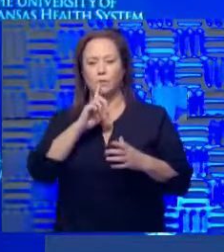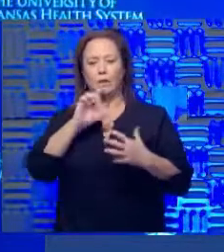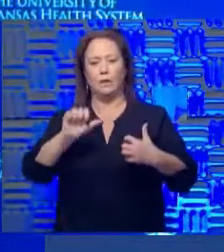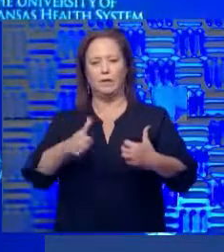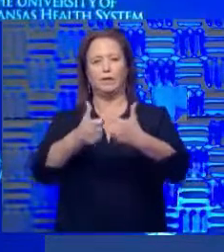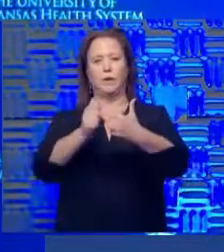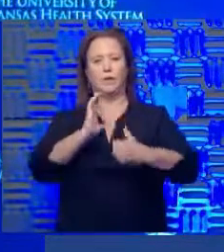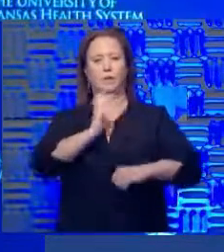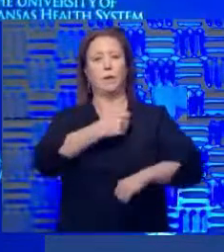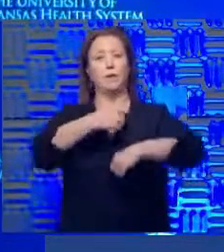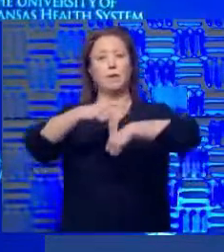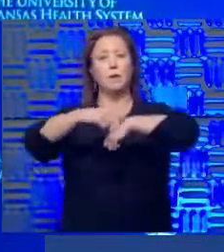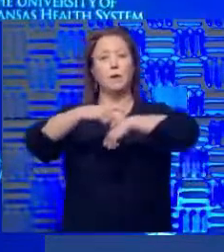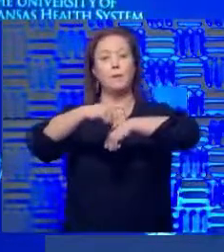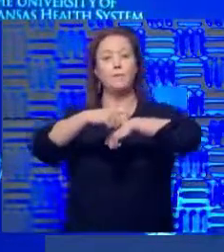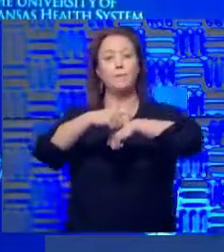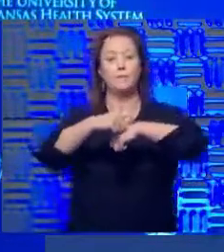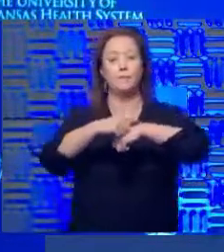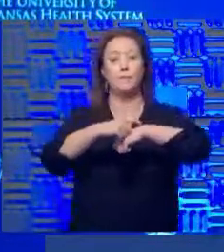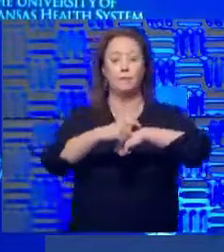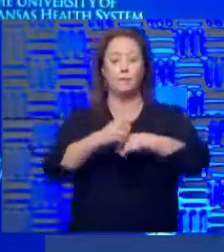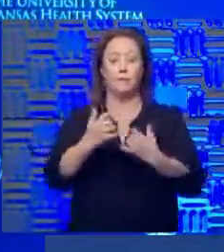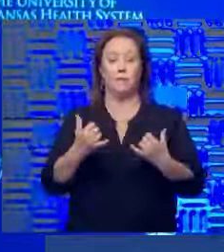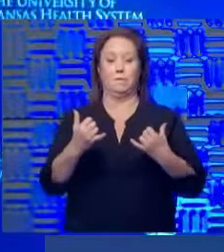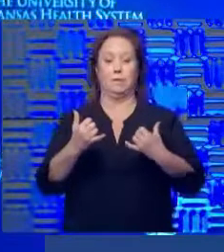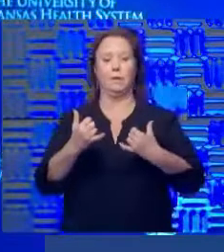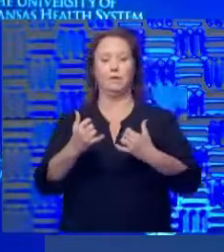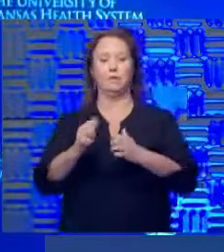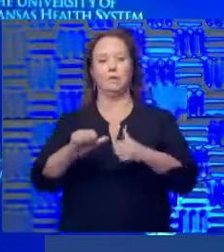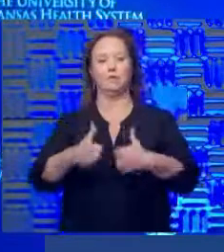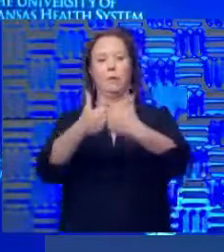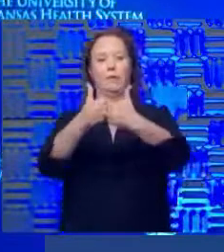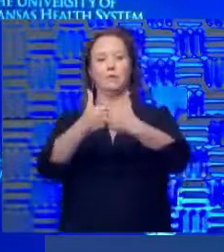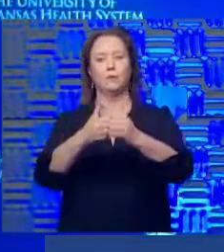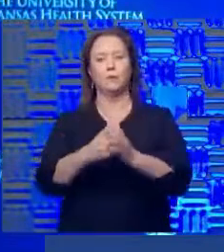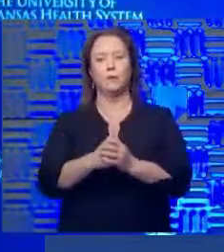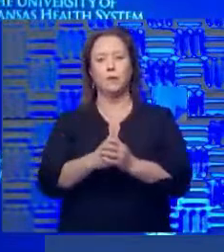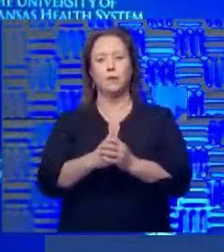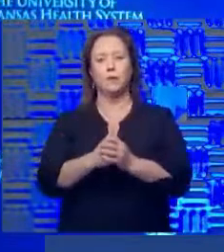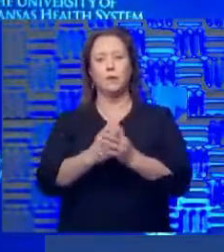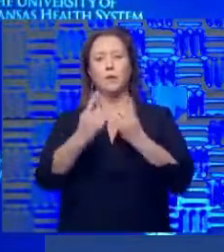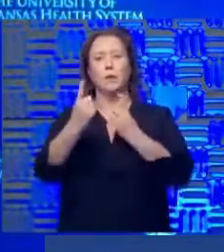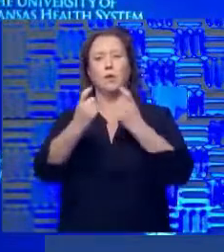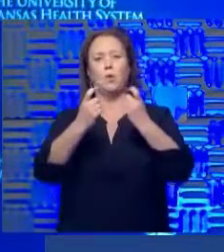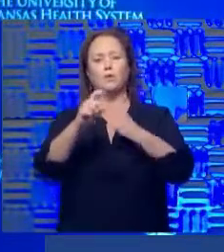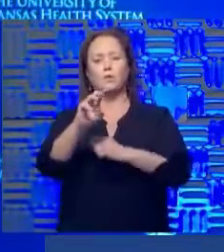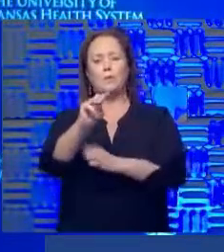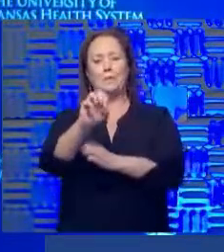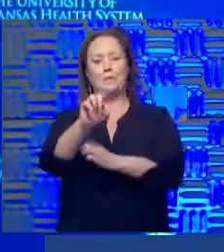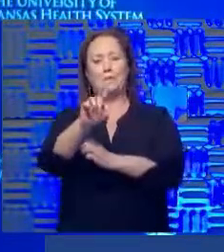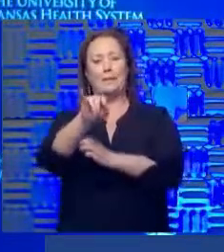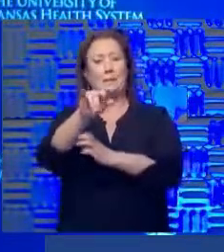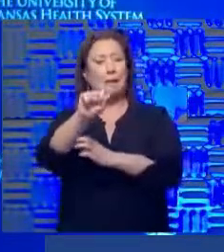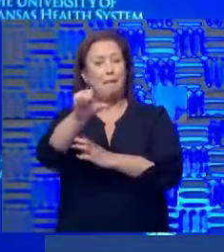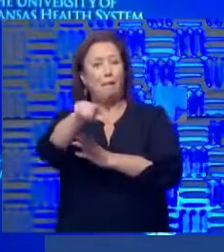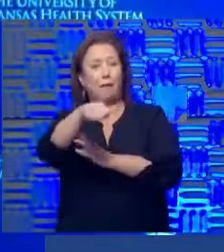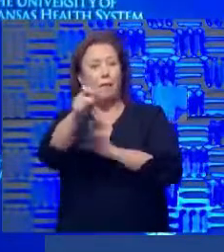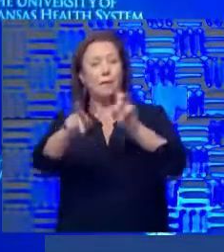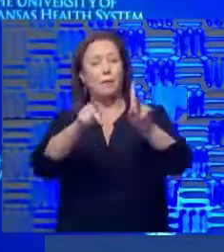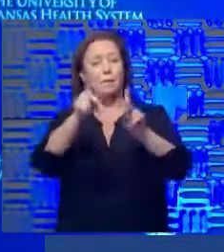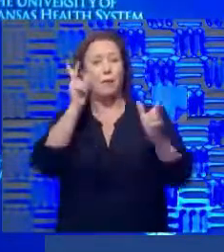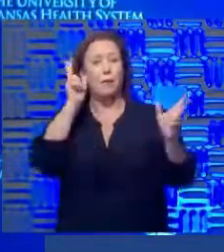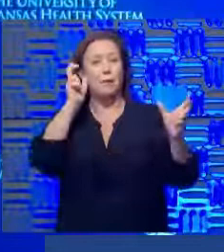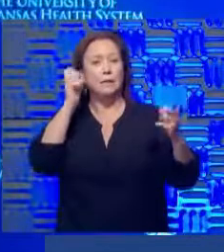of our times, at least the immediate challenge of our times. So questions from the media or others that are out